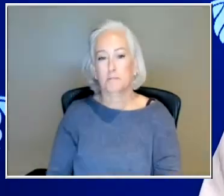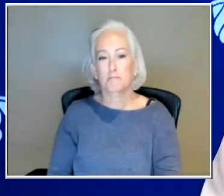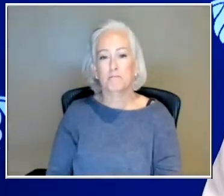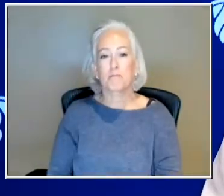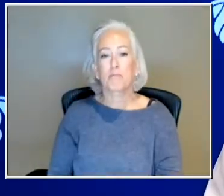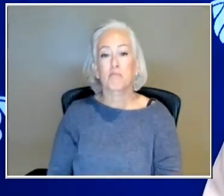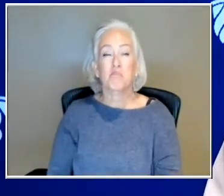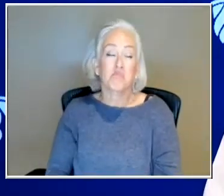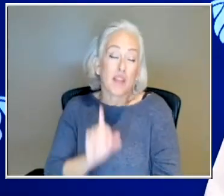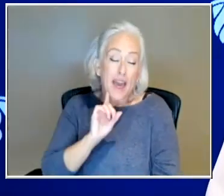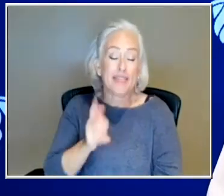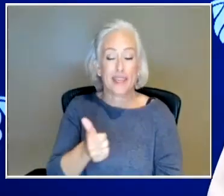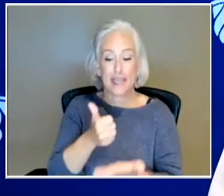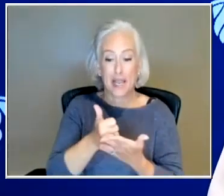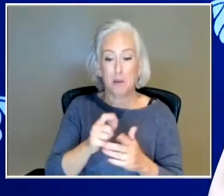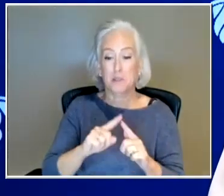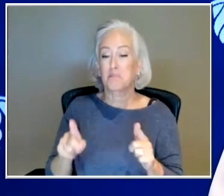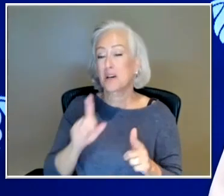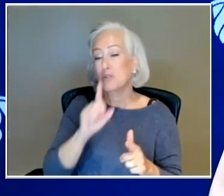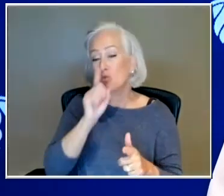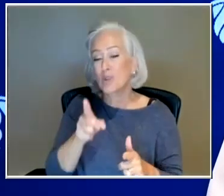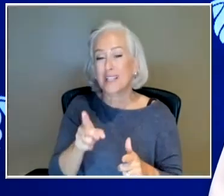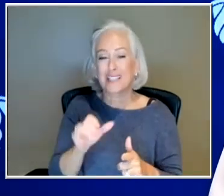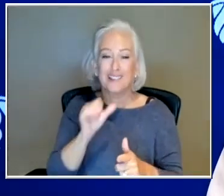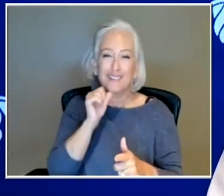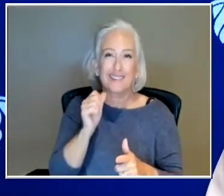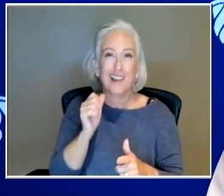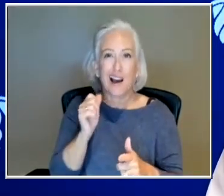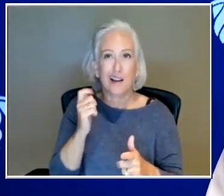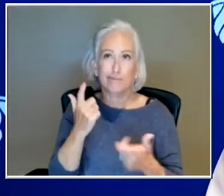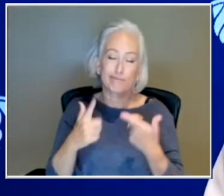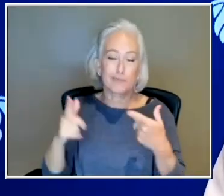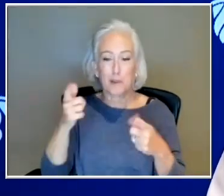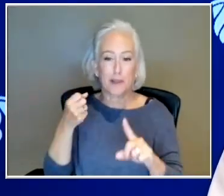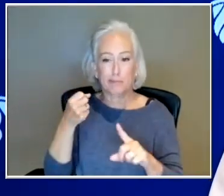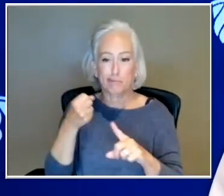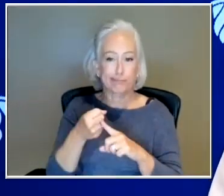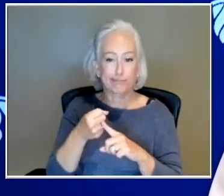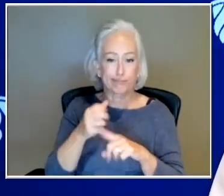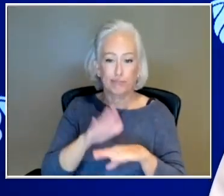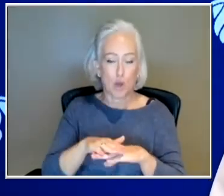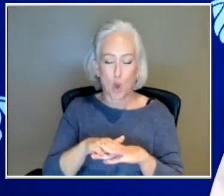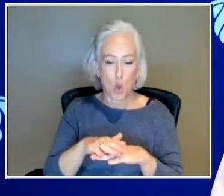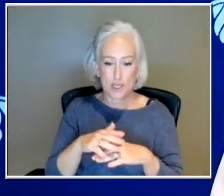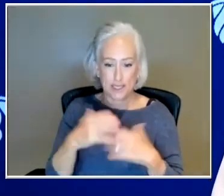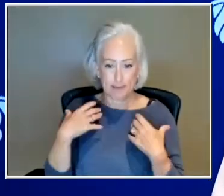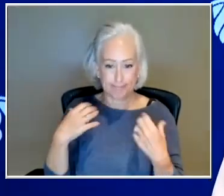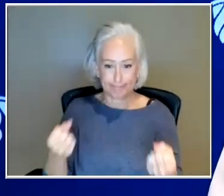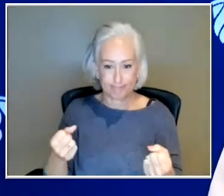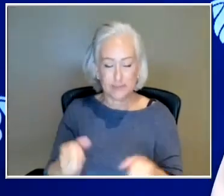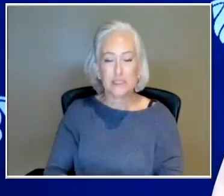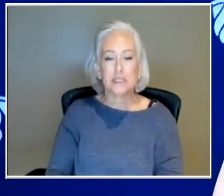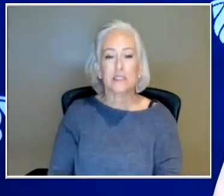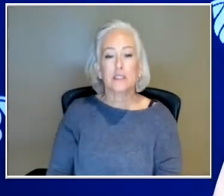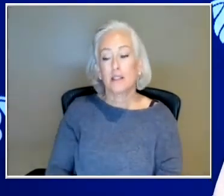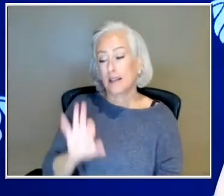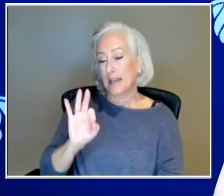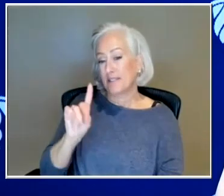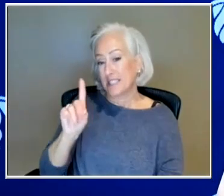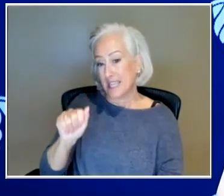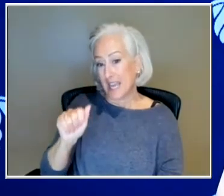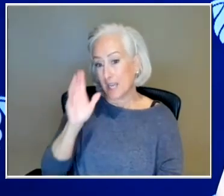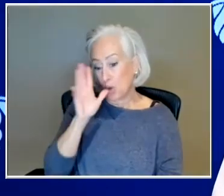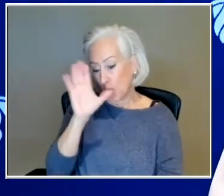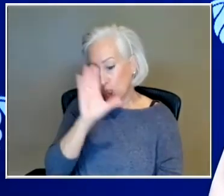run, it doesn't seem to have too much of an effect. But I think the main thing here is, especially I think what the FDA is going to be looking for, is how well does